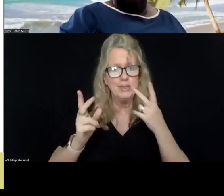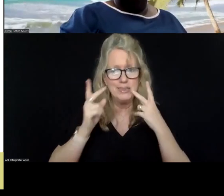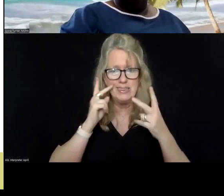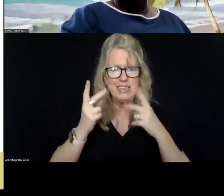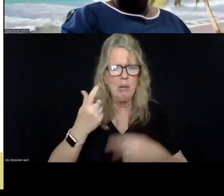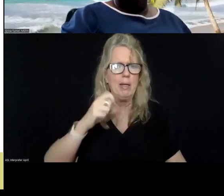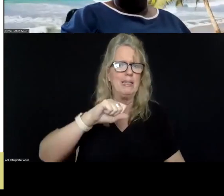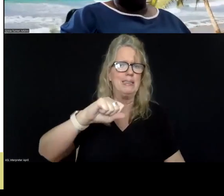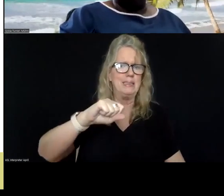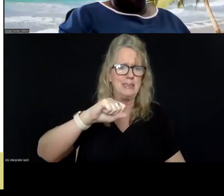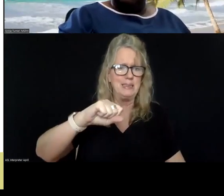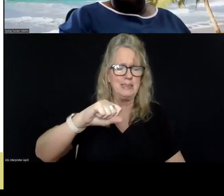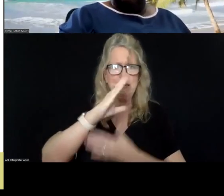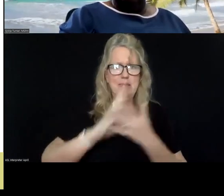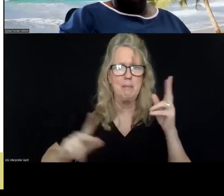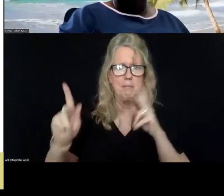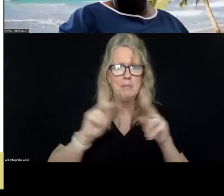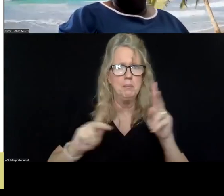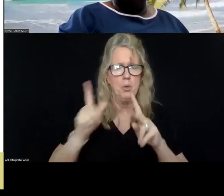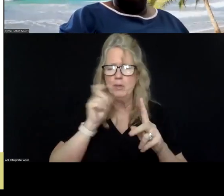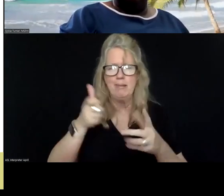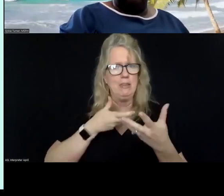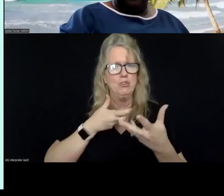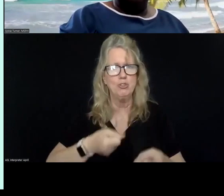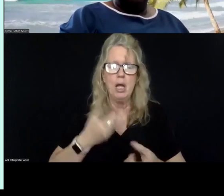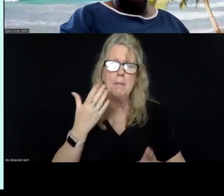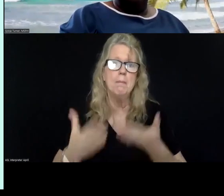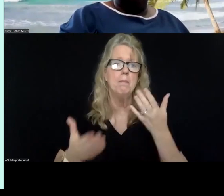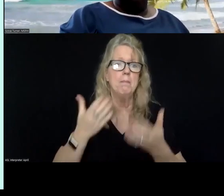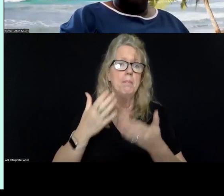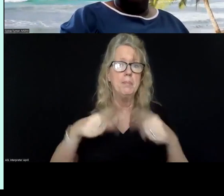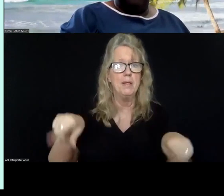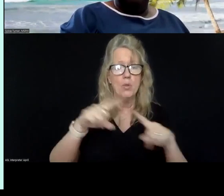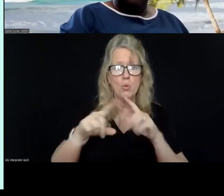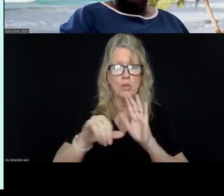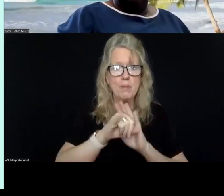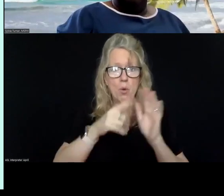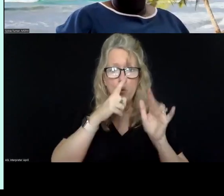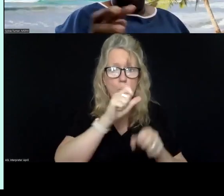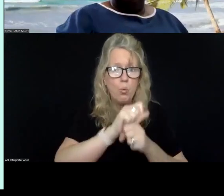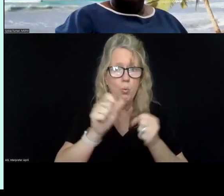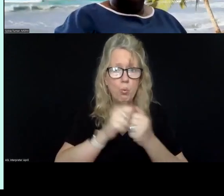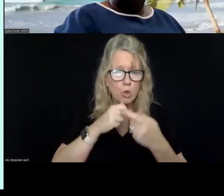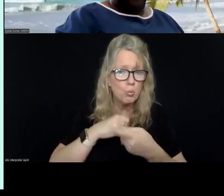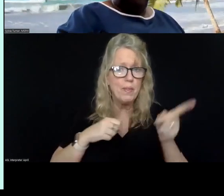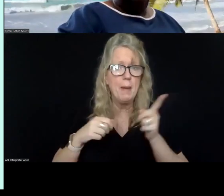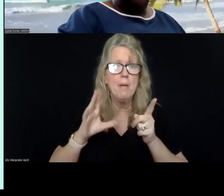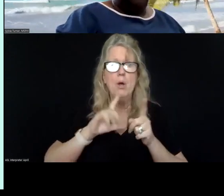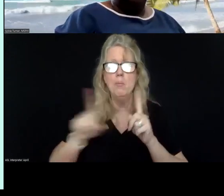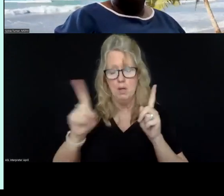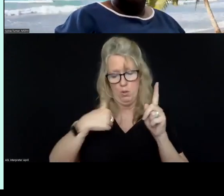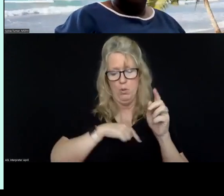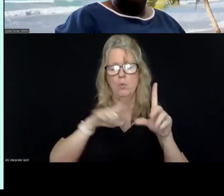hesitancy from some people trusting many of the identified people to work with them. But we do